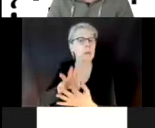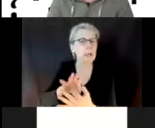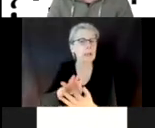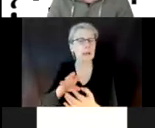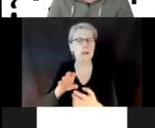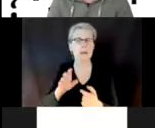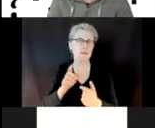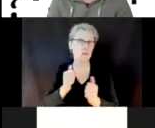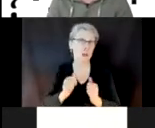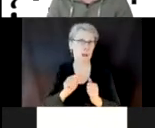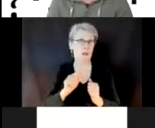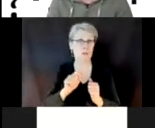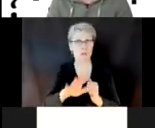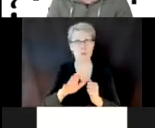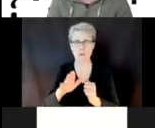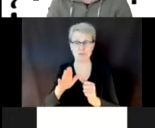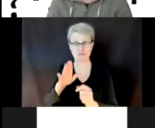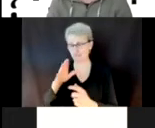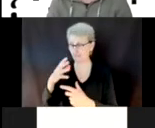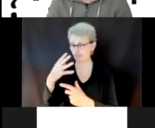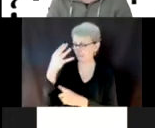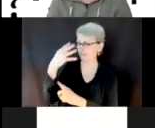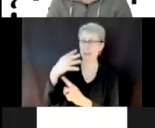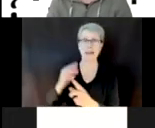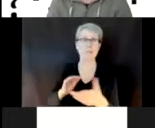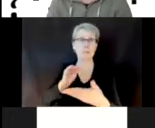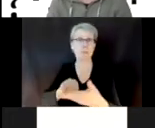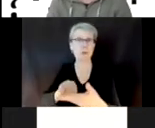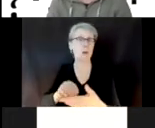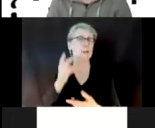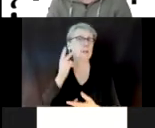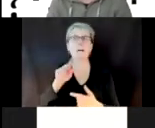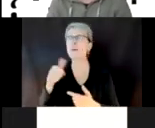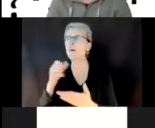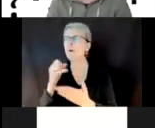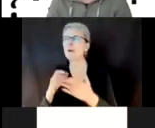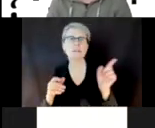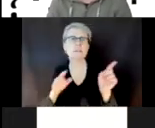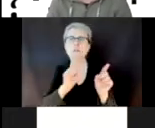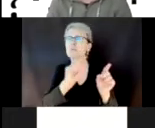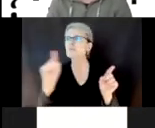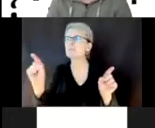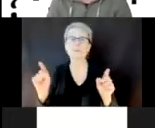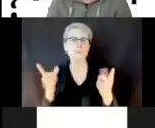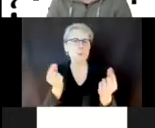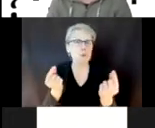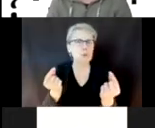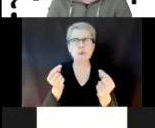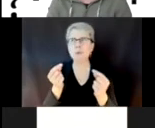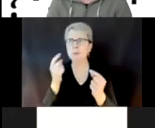on there and see what other artists or organizations like yours are doing, what's working, what's